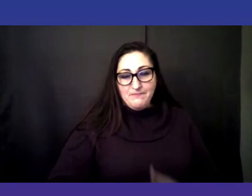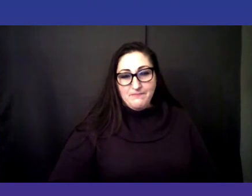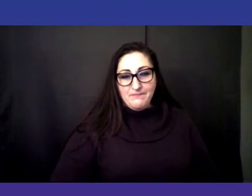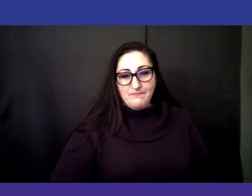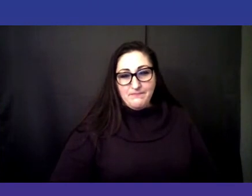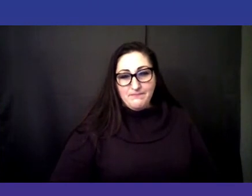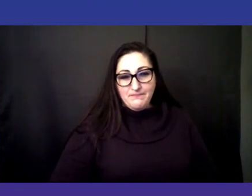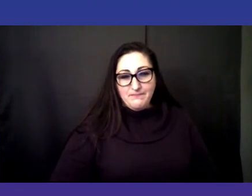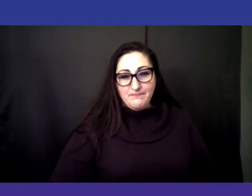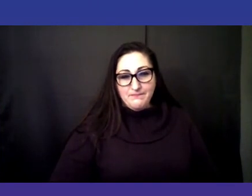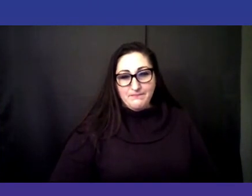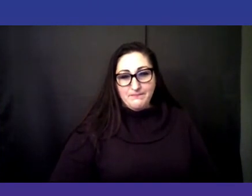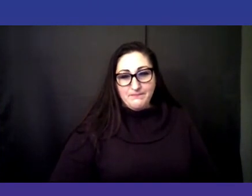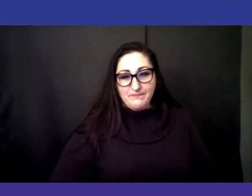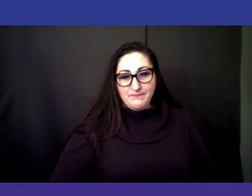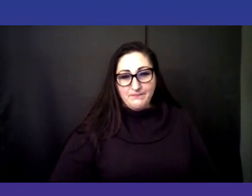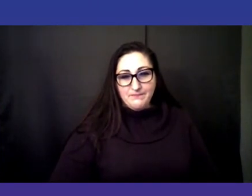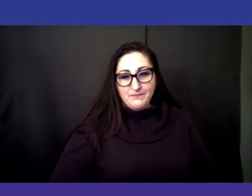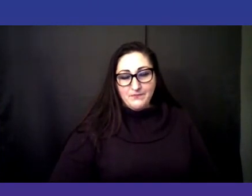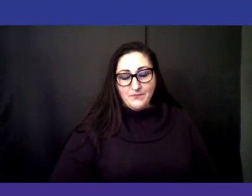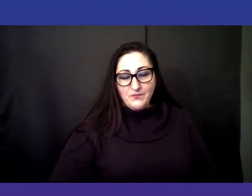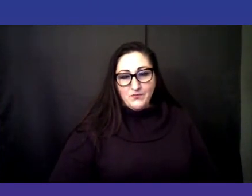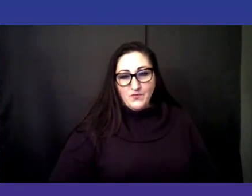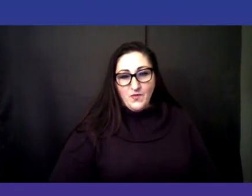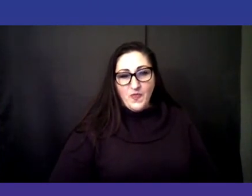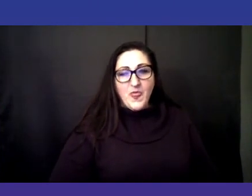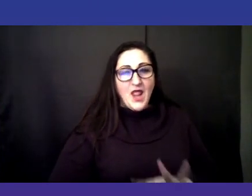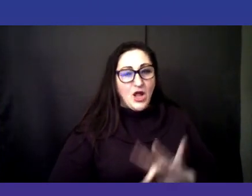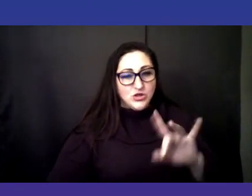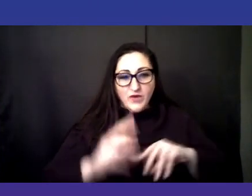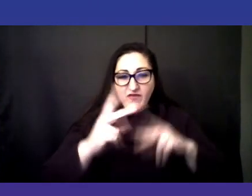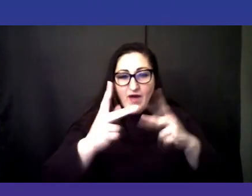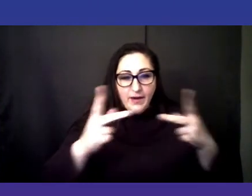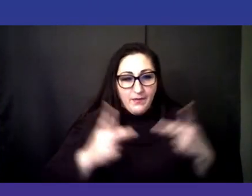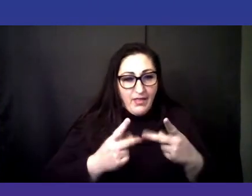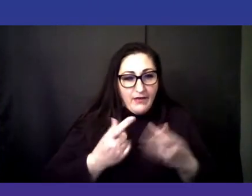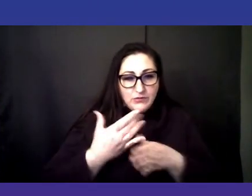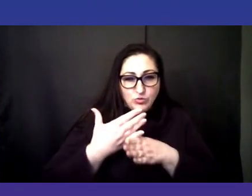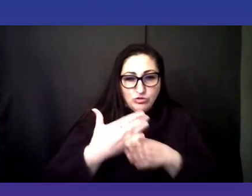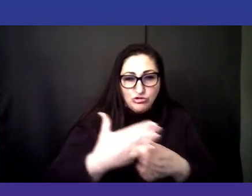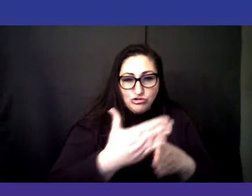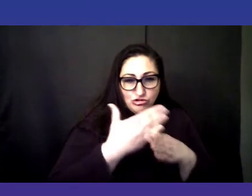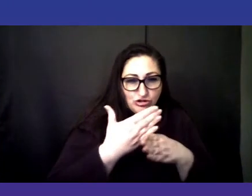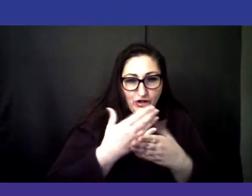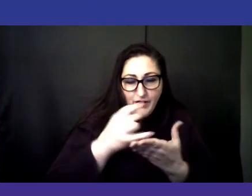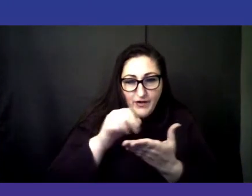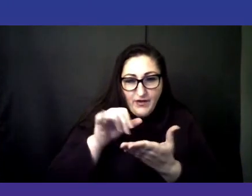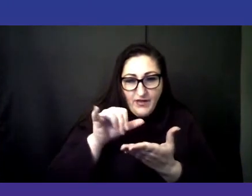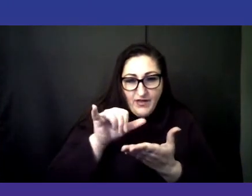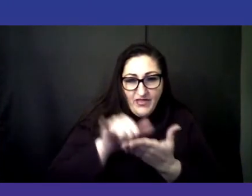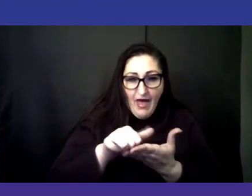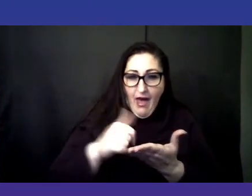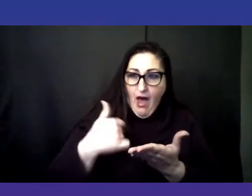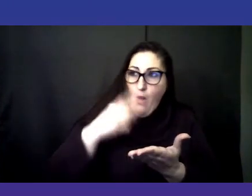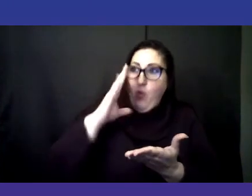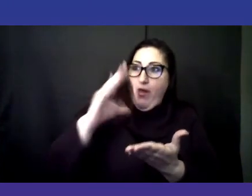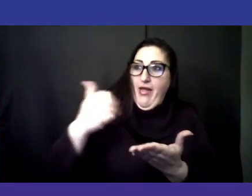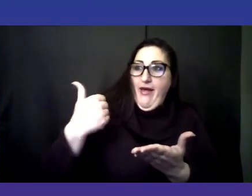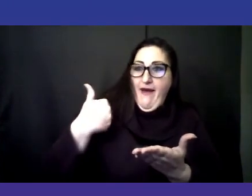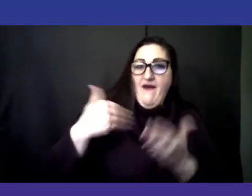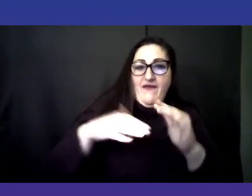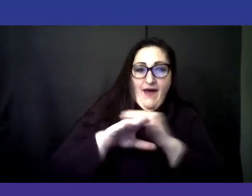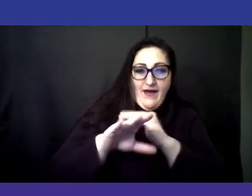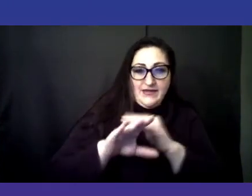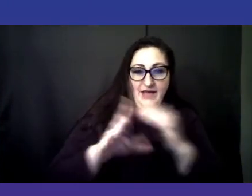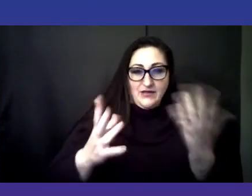we find a place where we share that, I'm gonna have access to